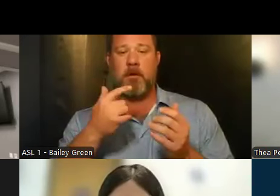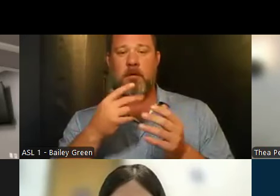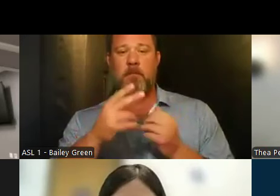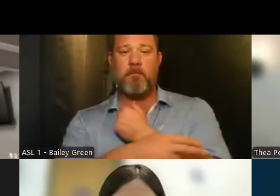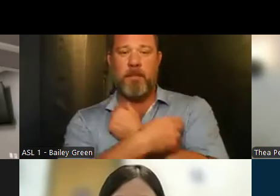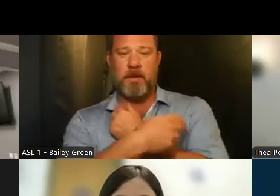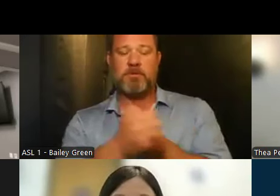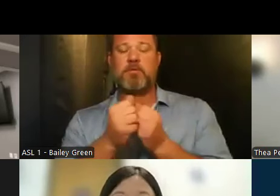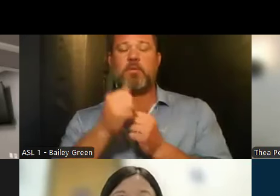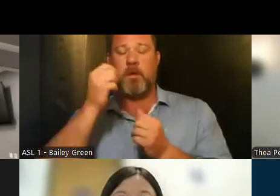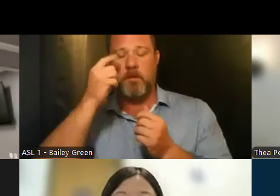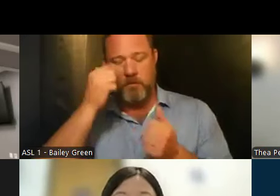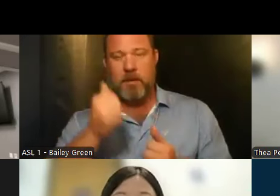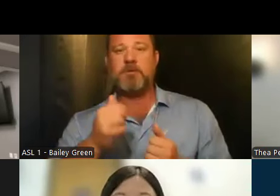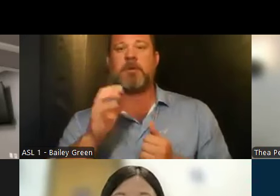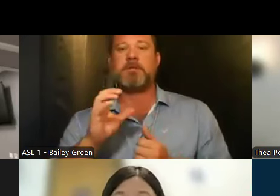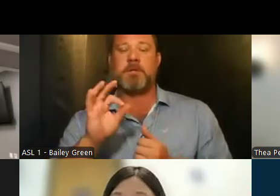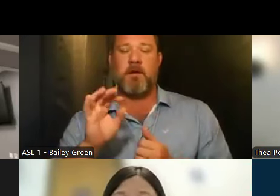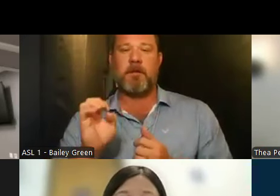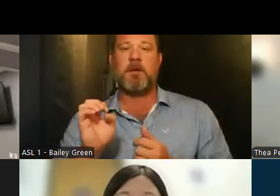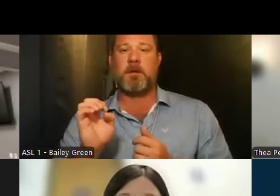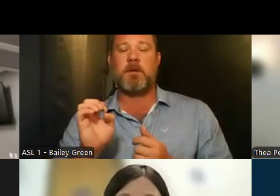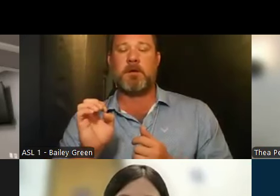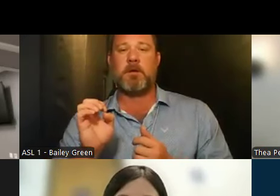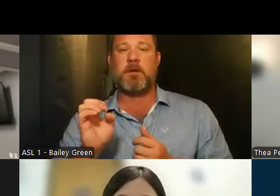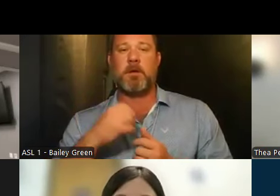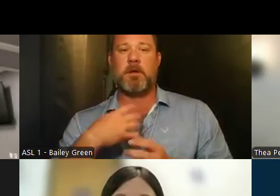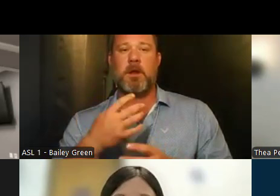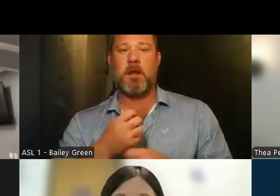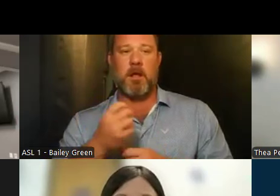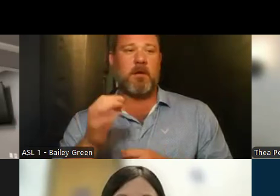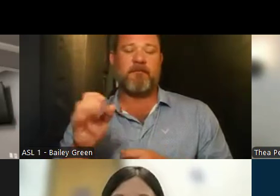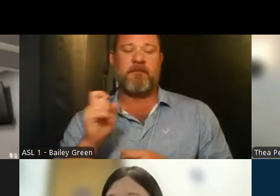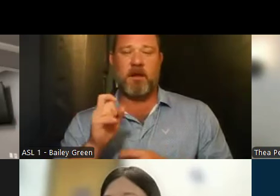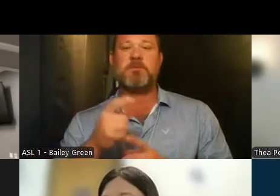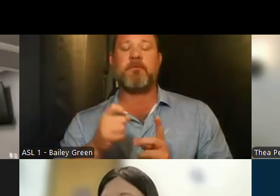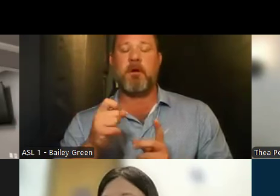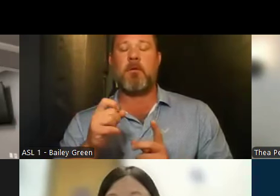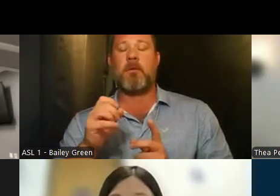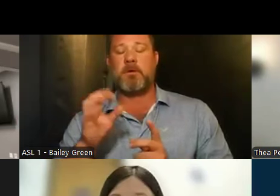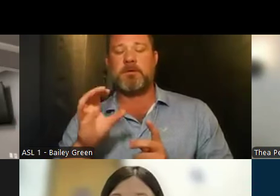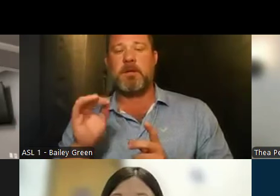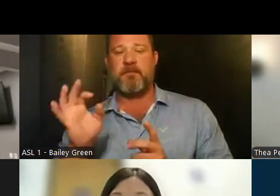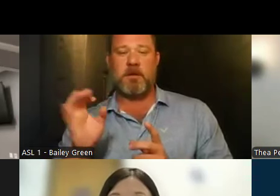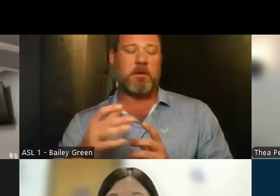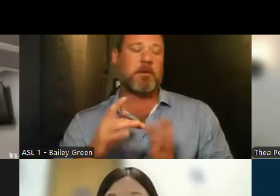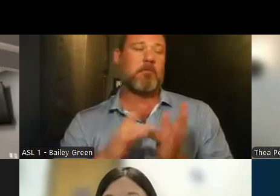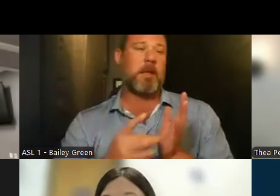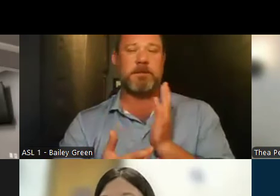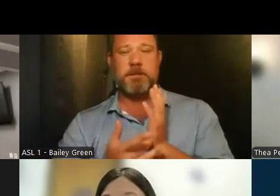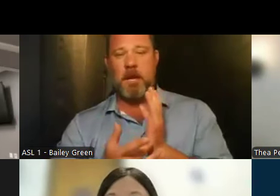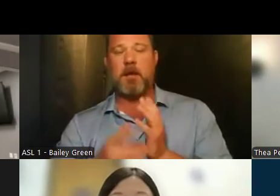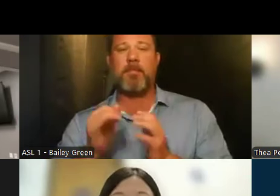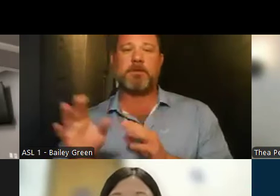lot of them living in RCFE. And I would get a fax from an RCFE med tech saying, this is